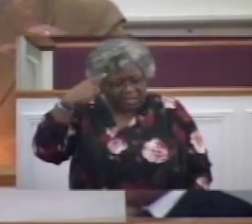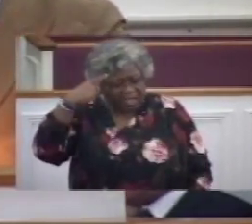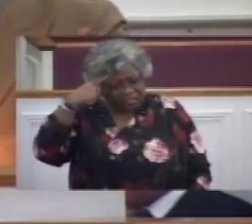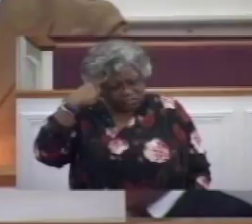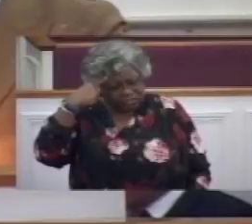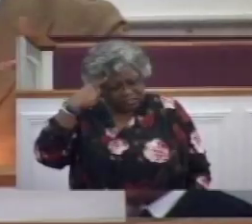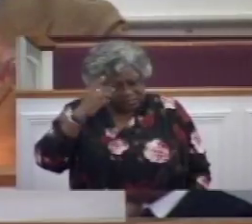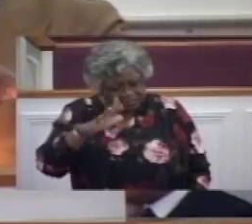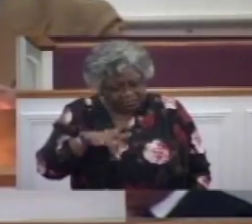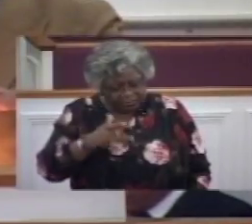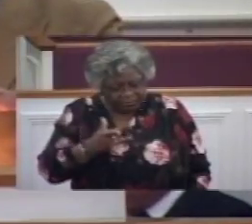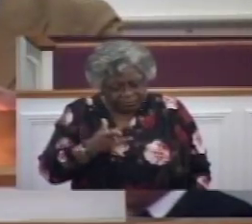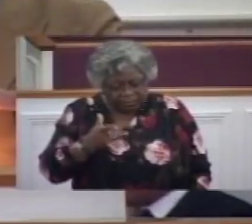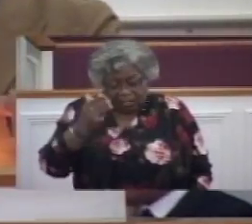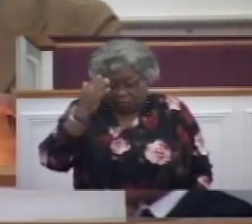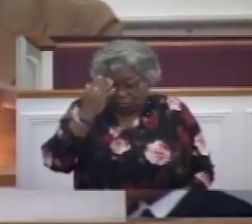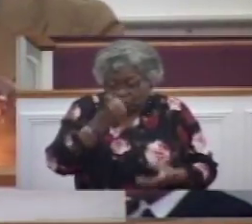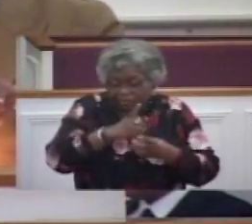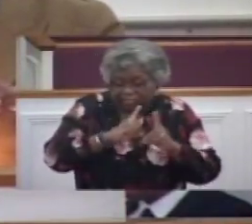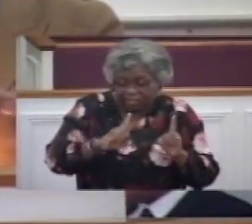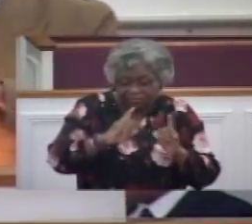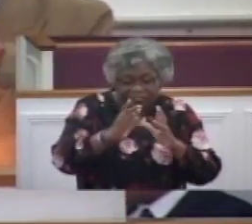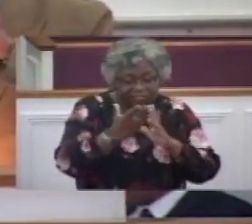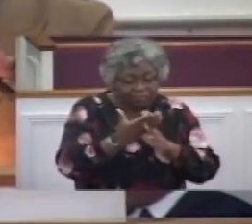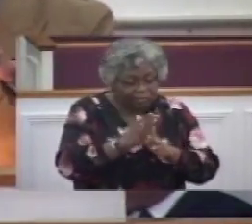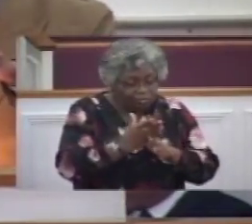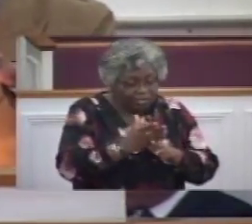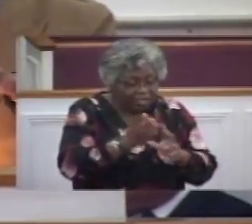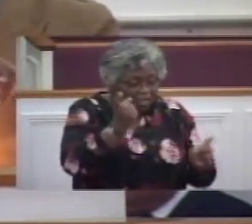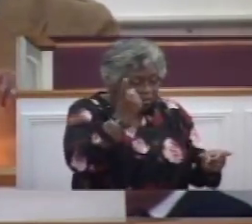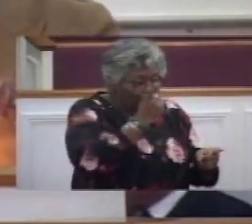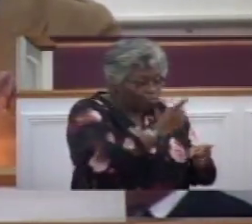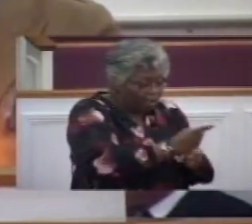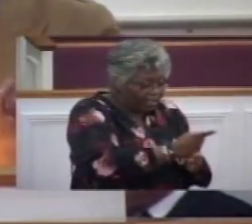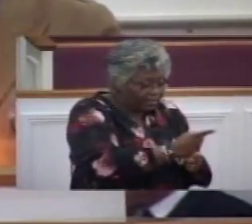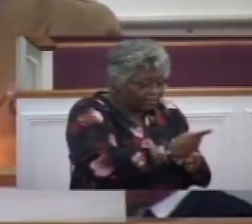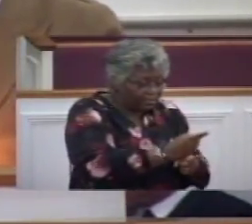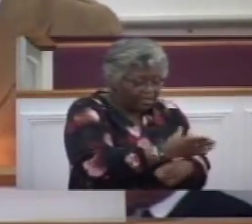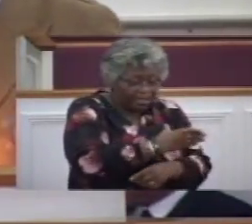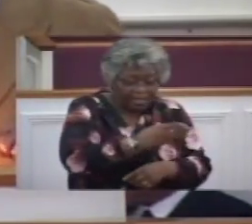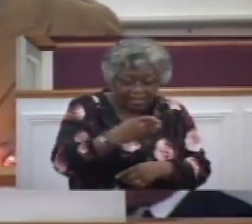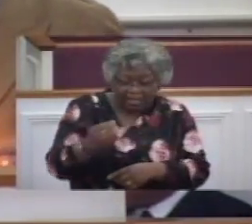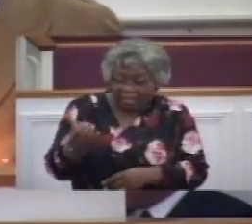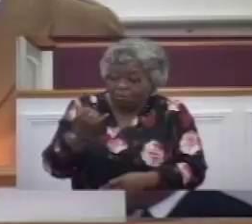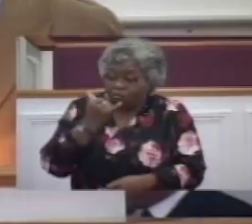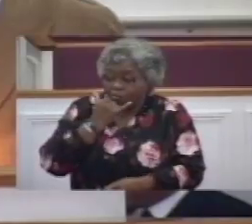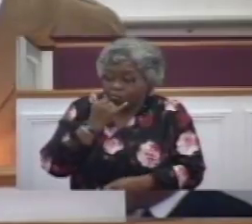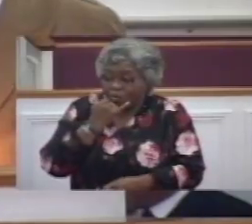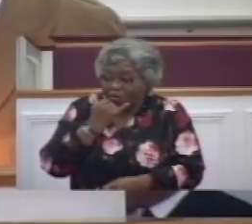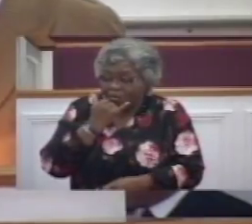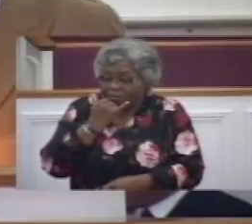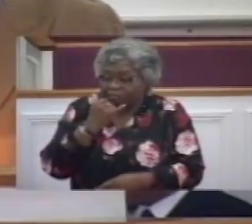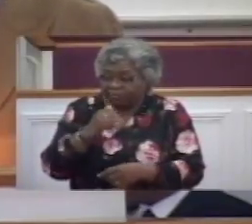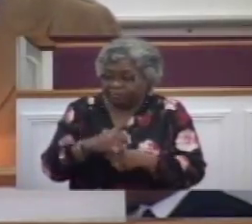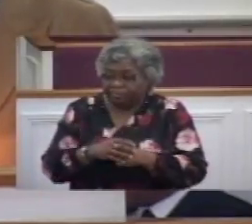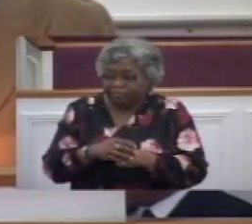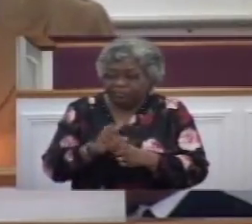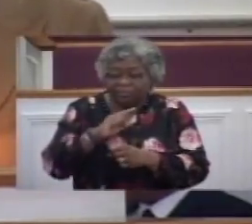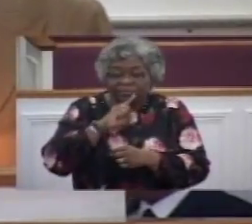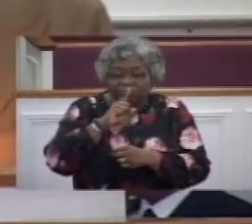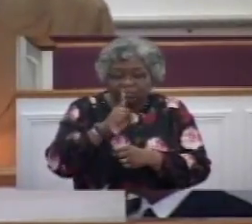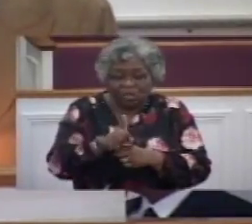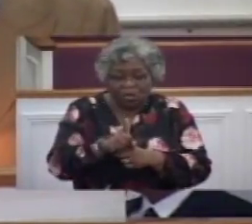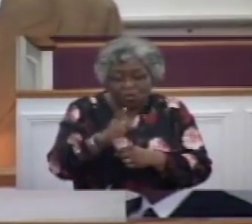and he knew the difference between right and wrong. Can I talk to you? So